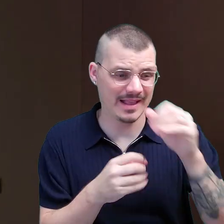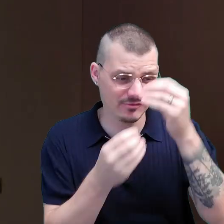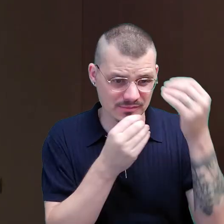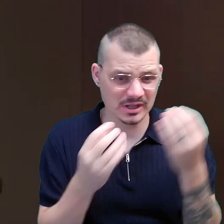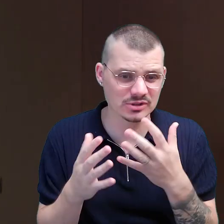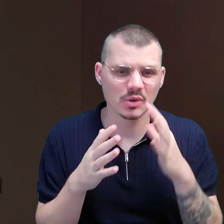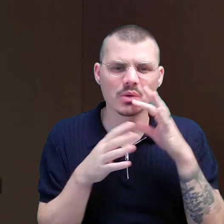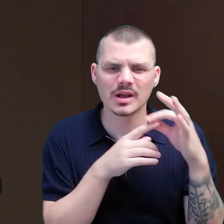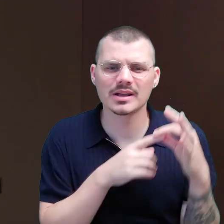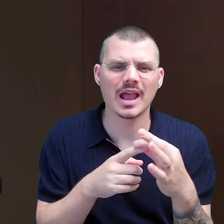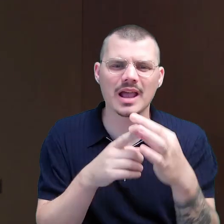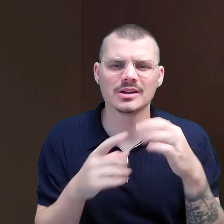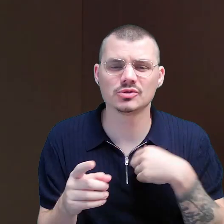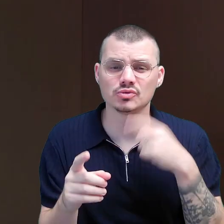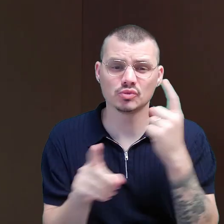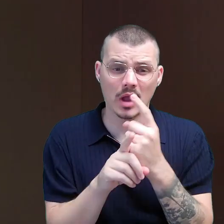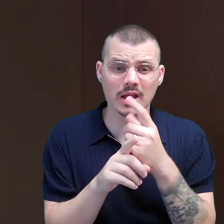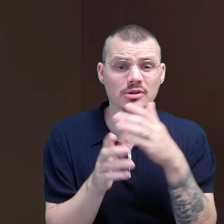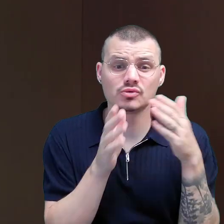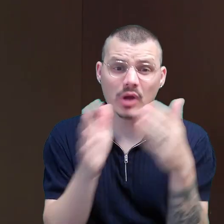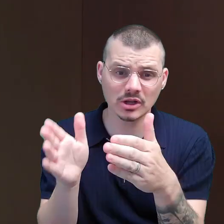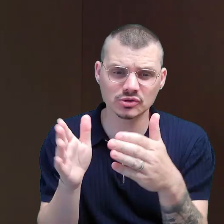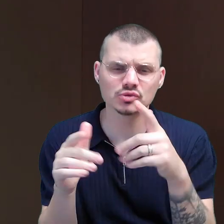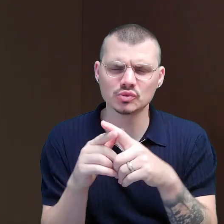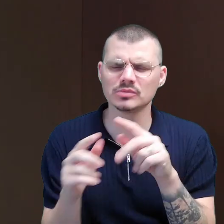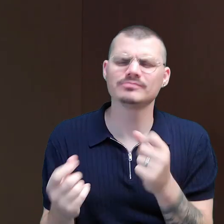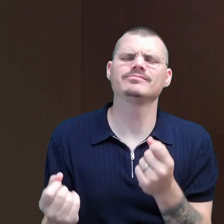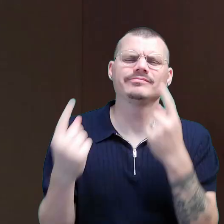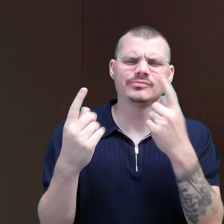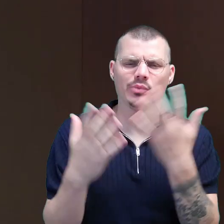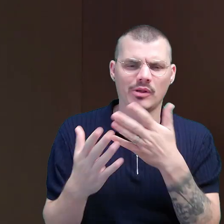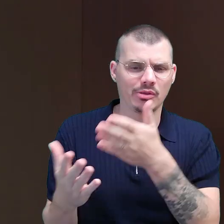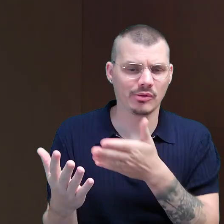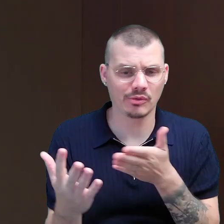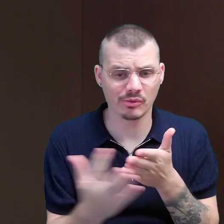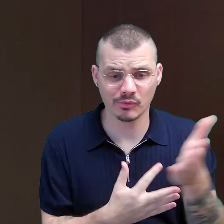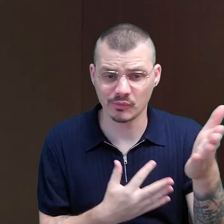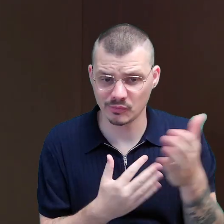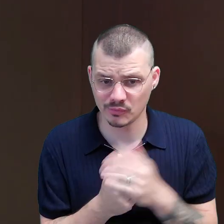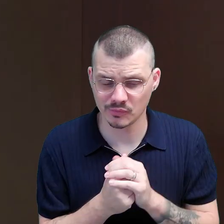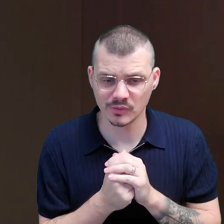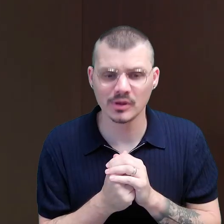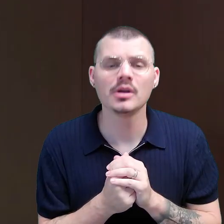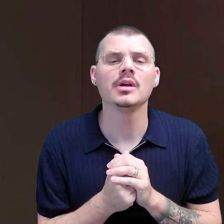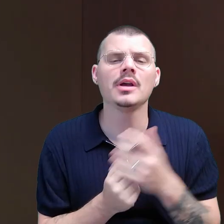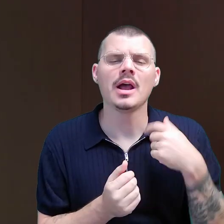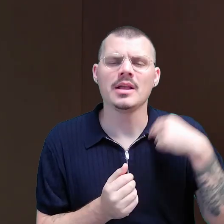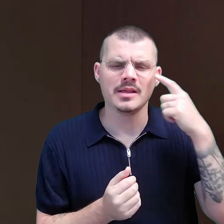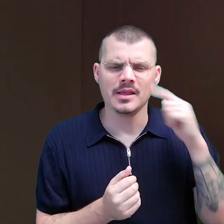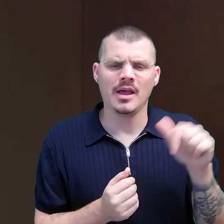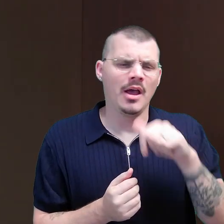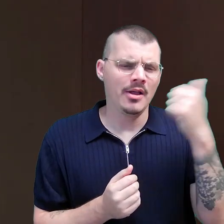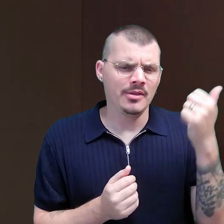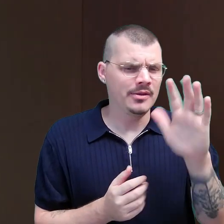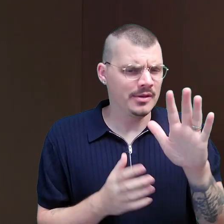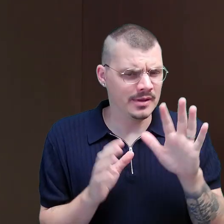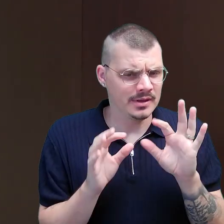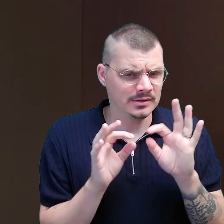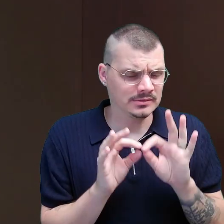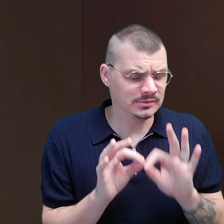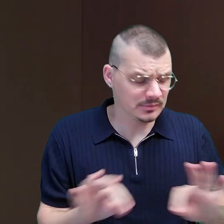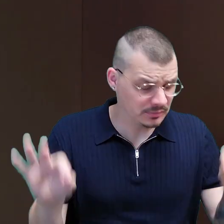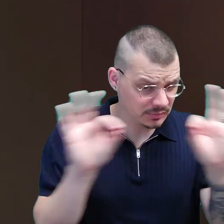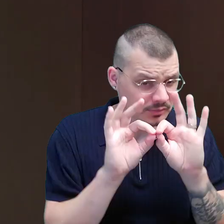in the right direction to understand what a person's going through. I think that the other very, very significant